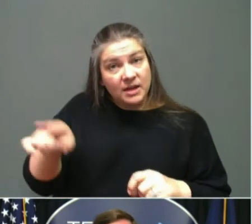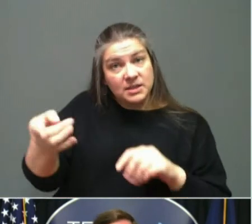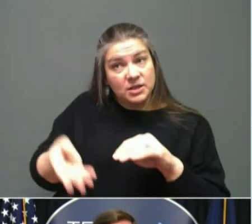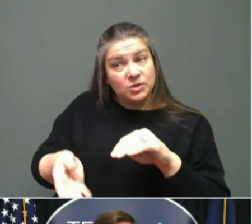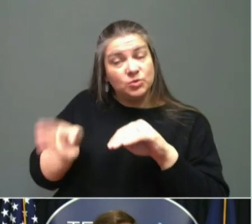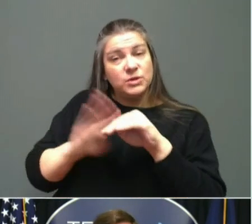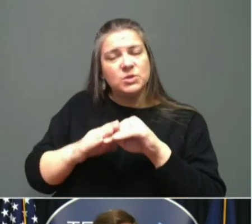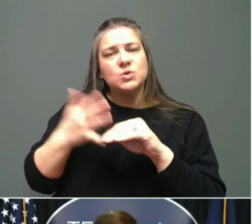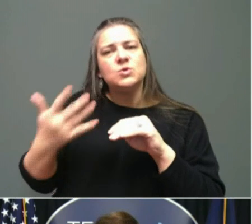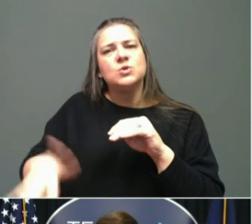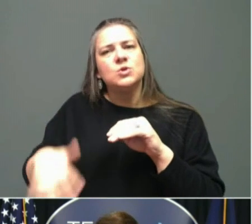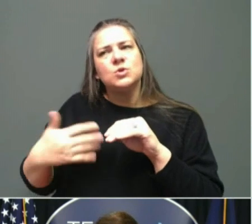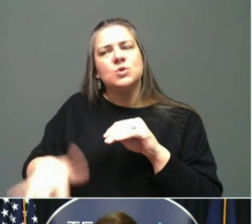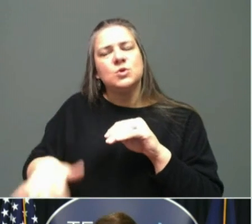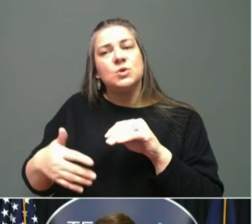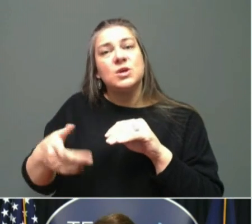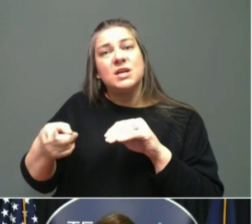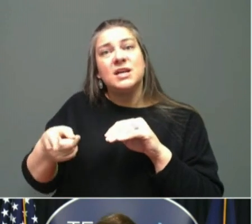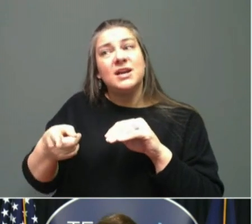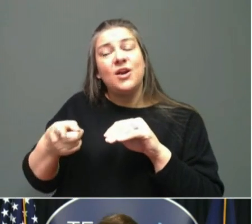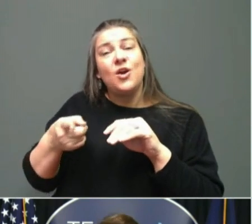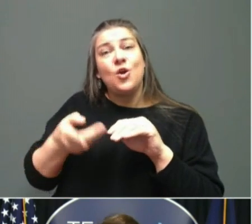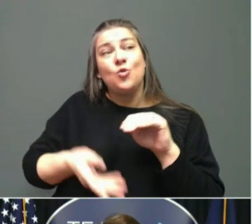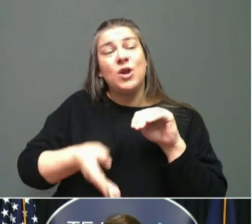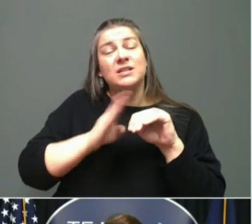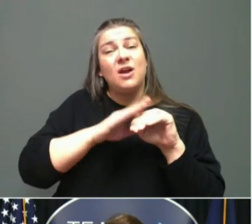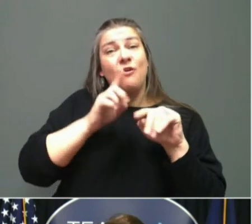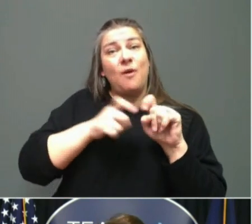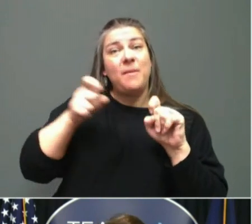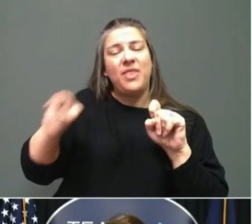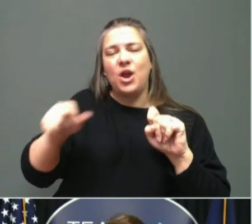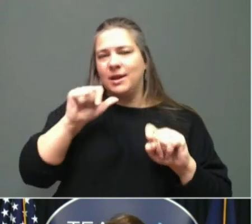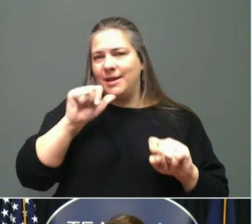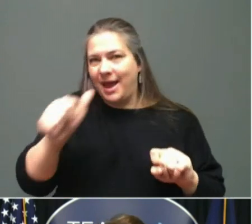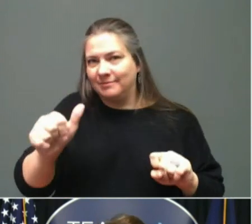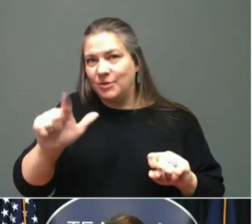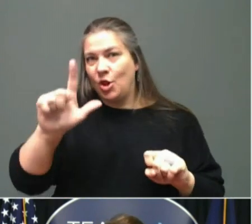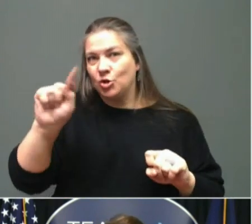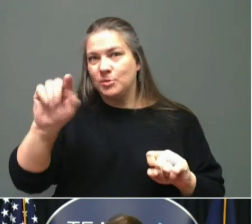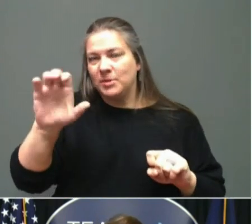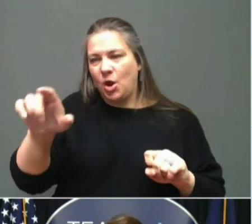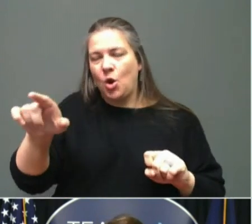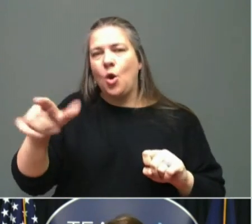significantly less than what we have seen in the past.